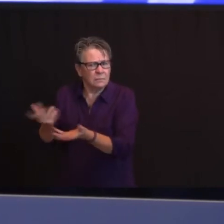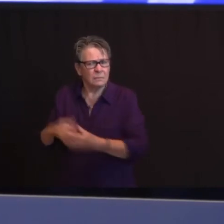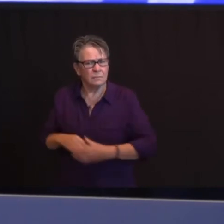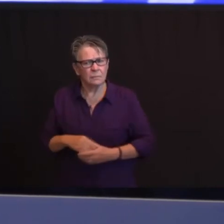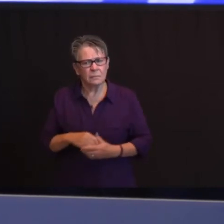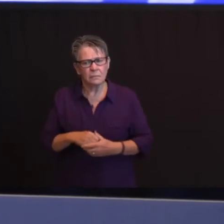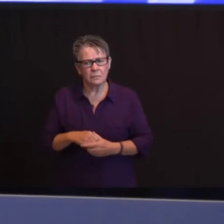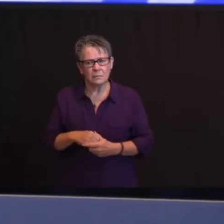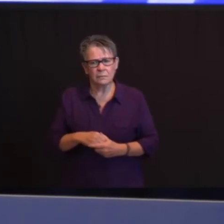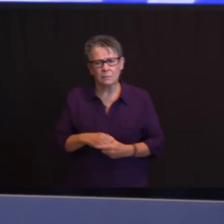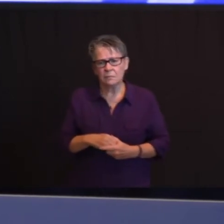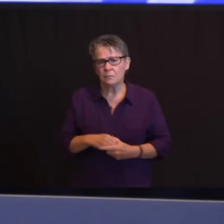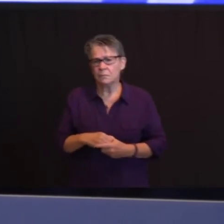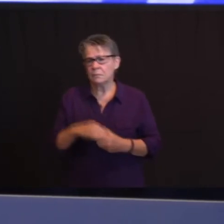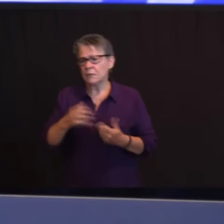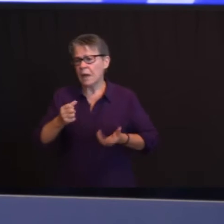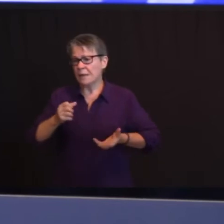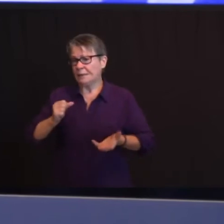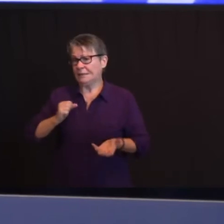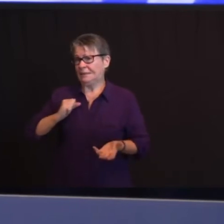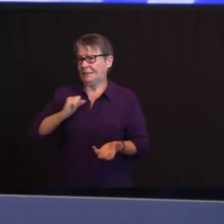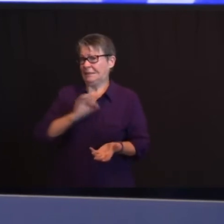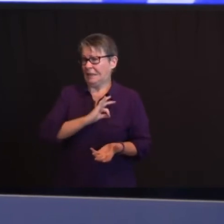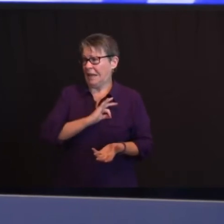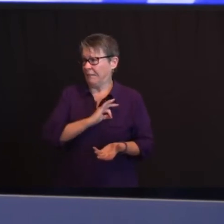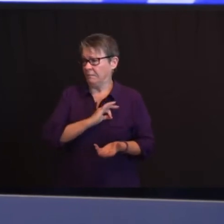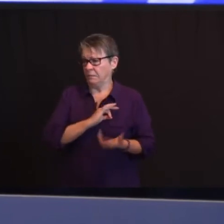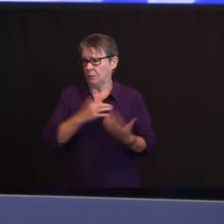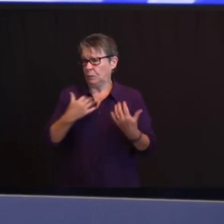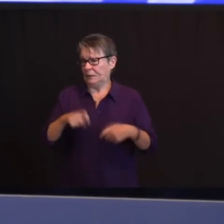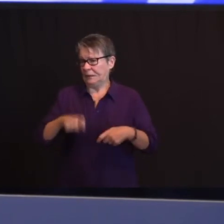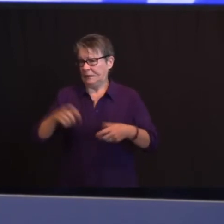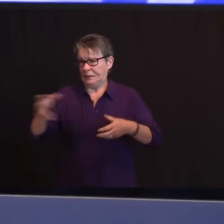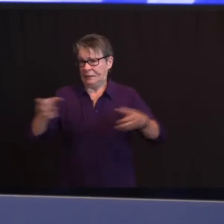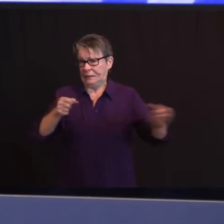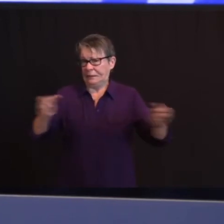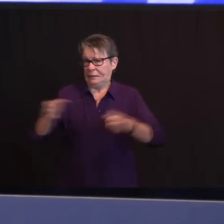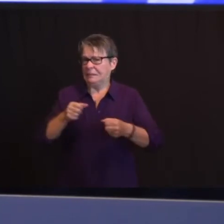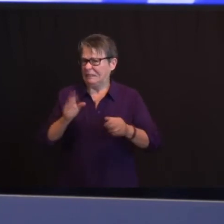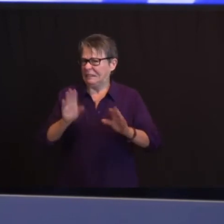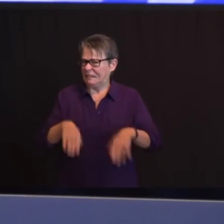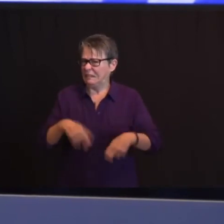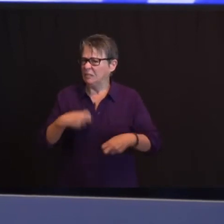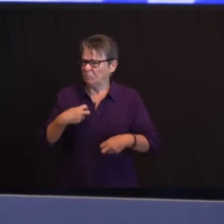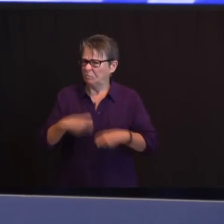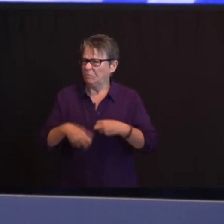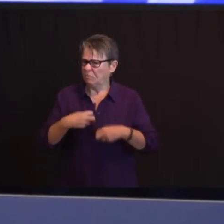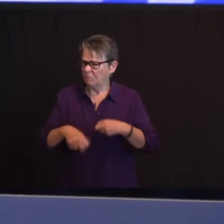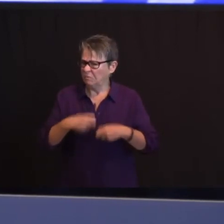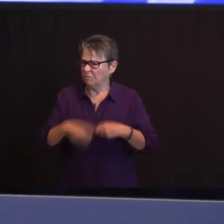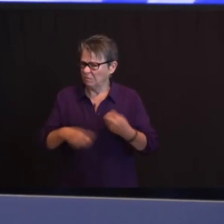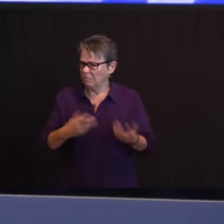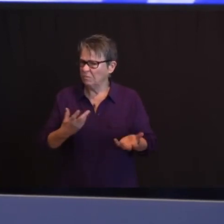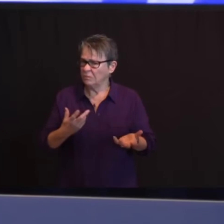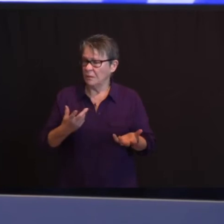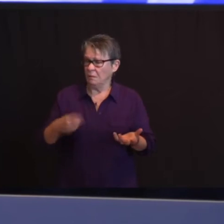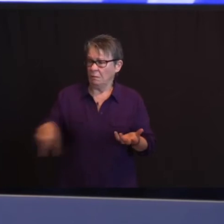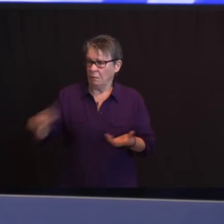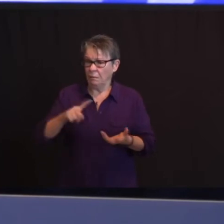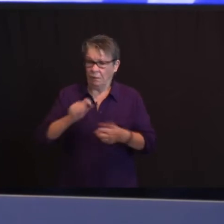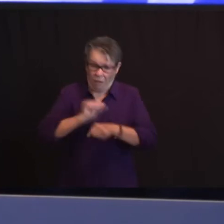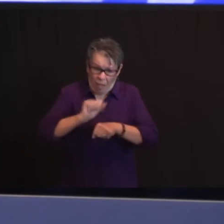our biggest problem, our biggest issue. And PTSD is real. It is real. And it's not only